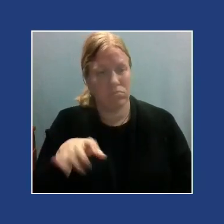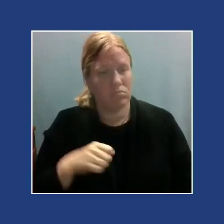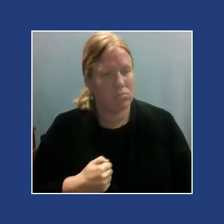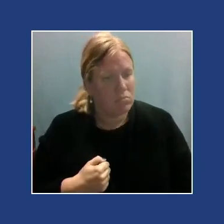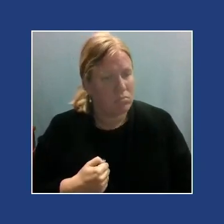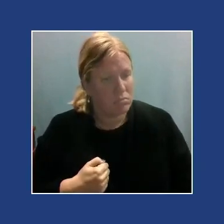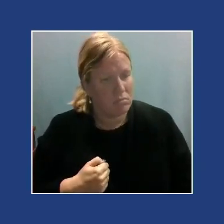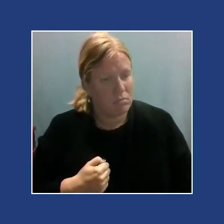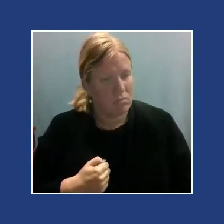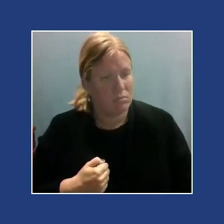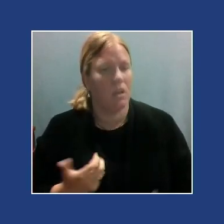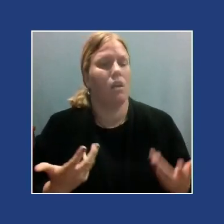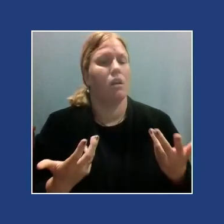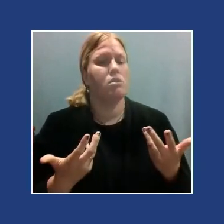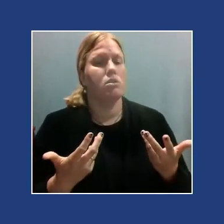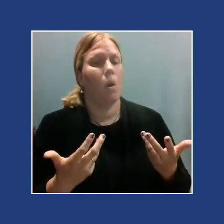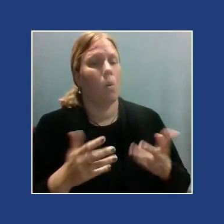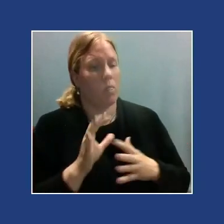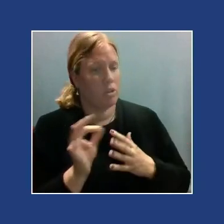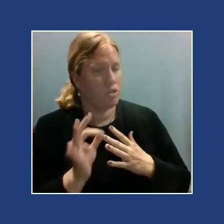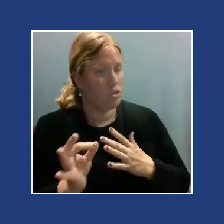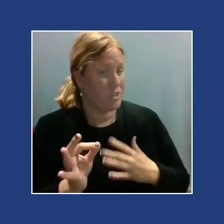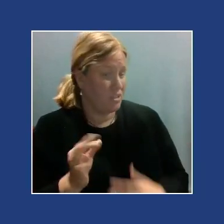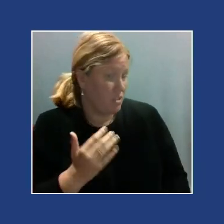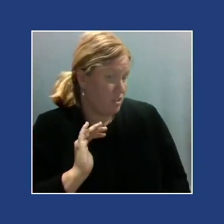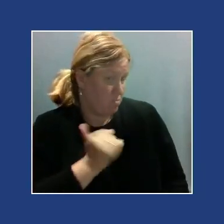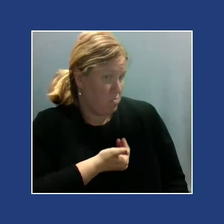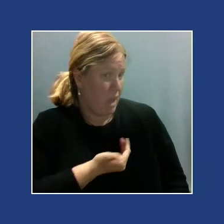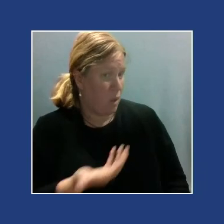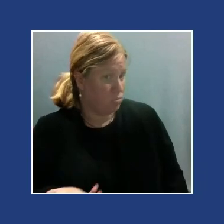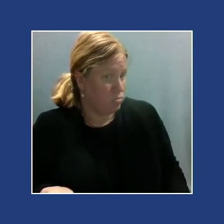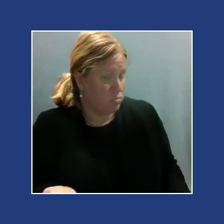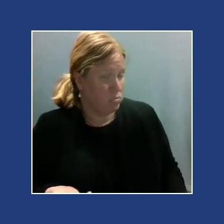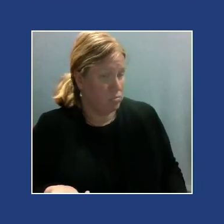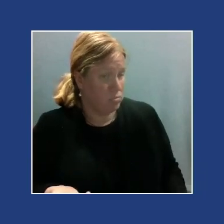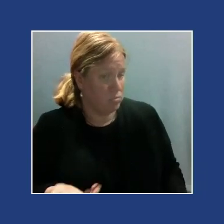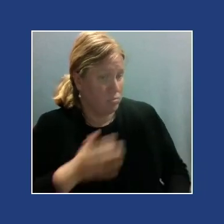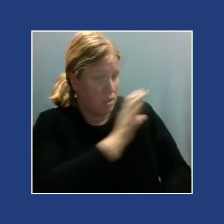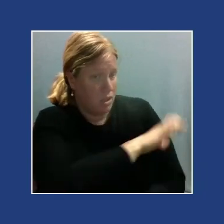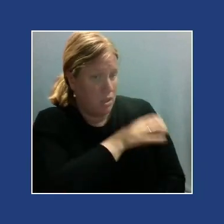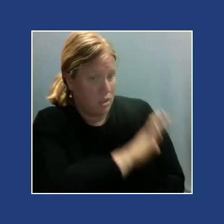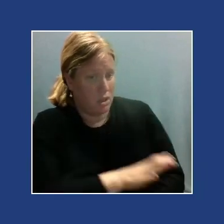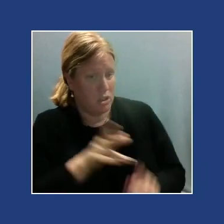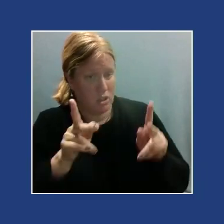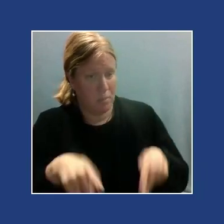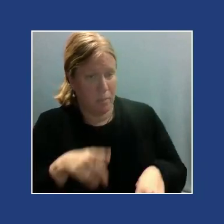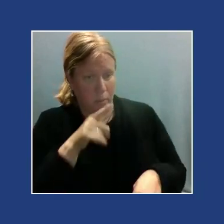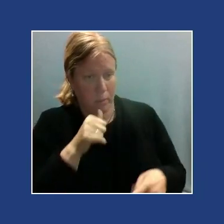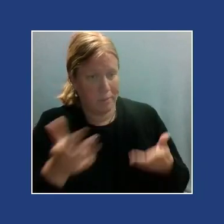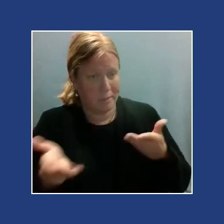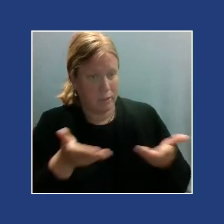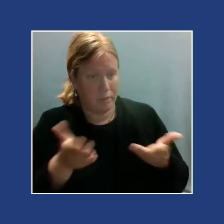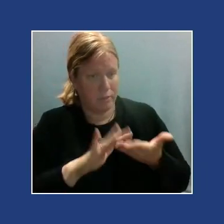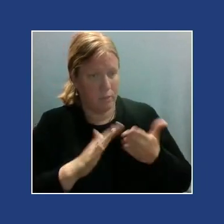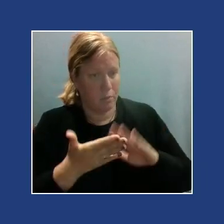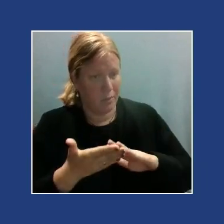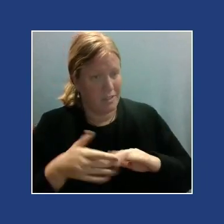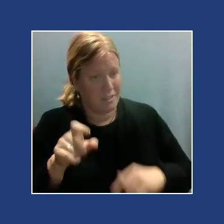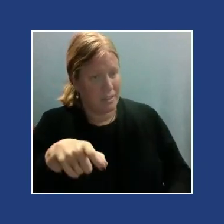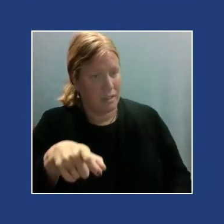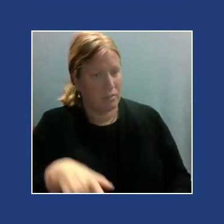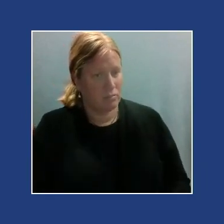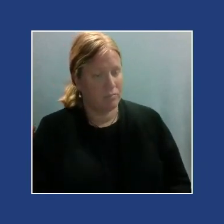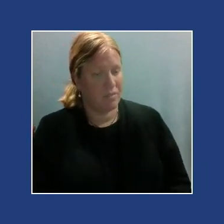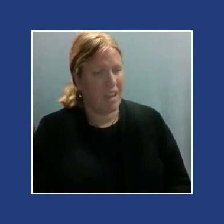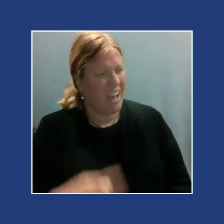So the choice is ours as clinicians and people who serve communities in need. I